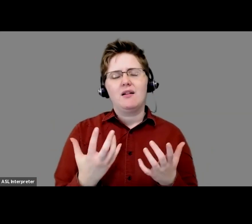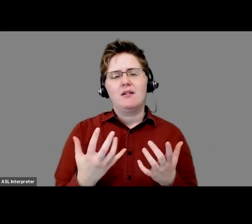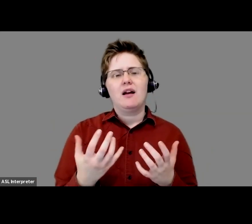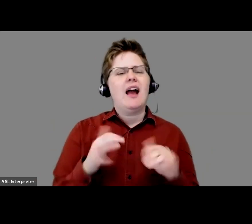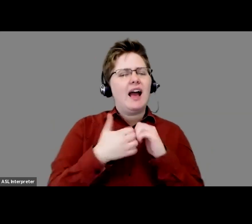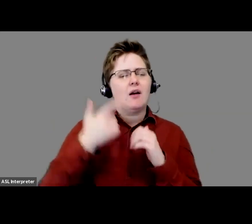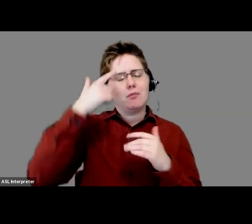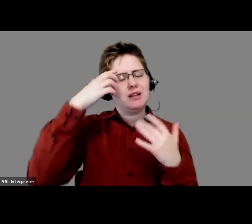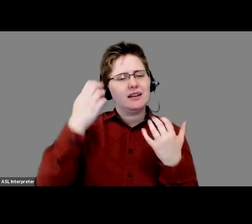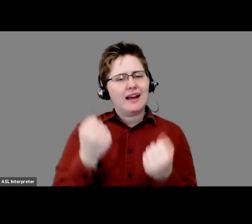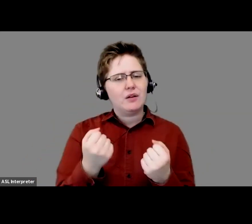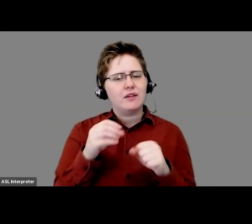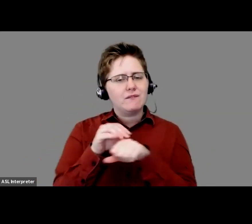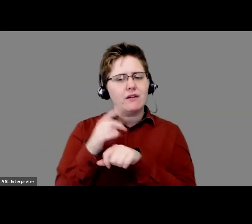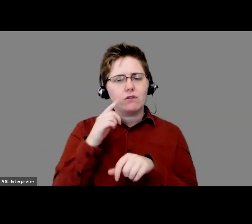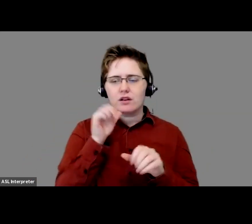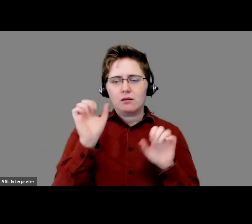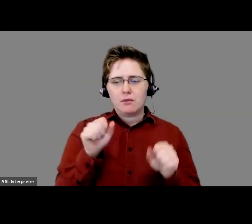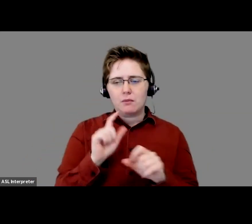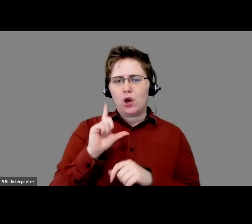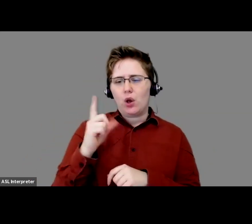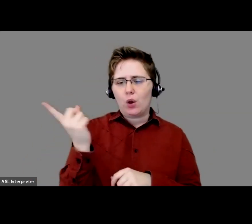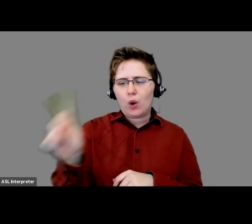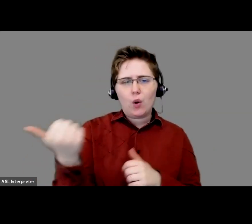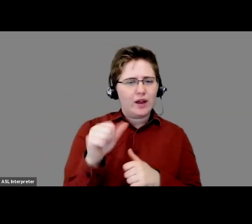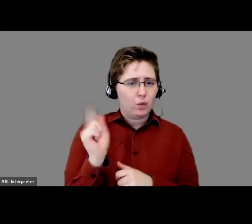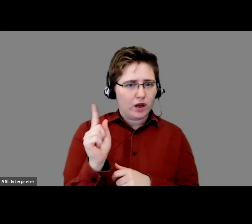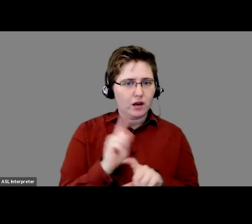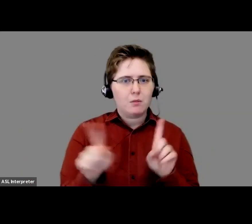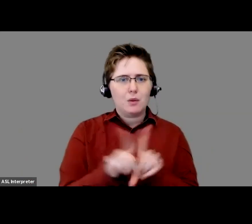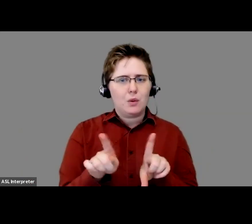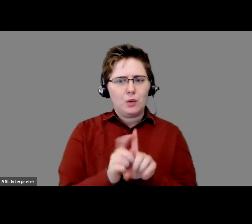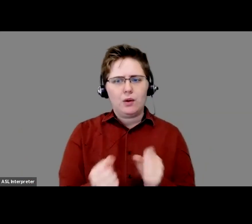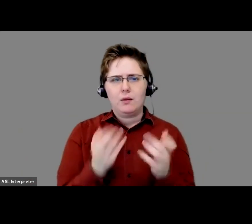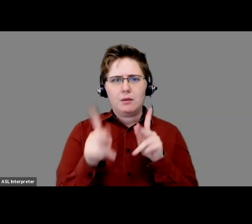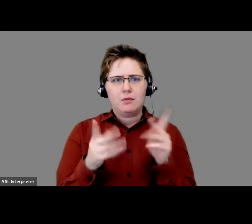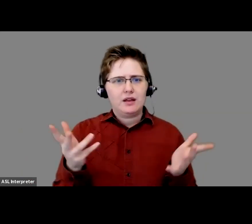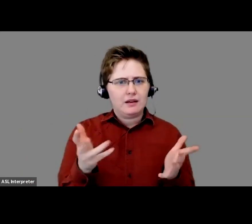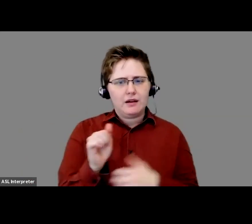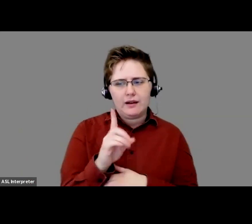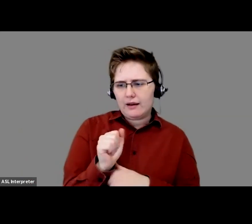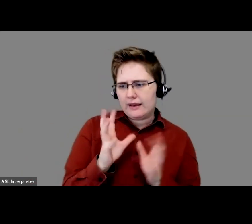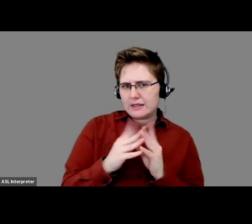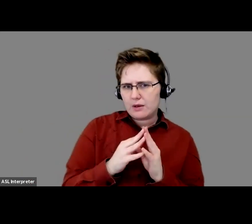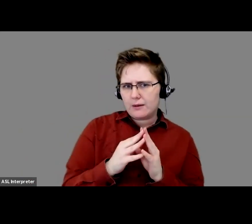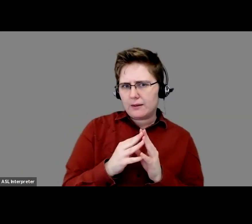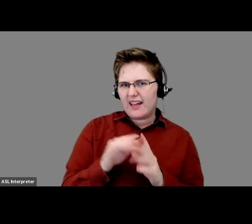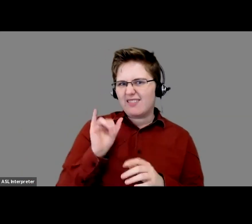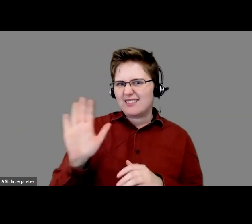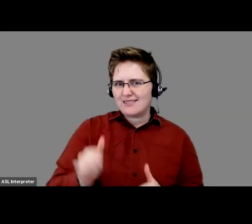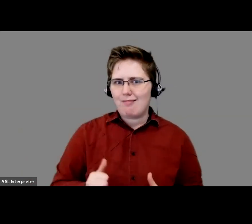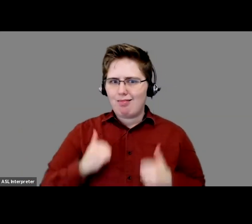health effects of not being able to go anywhere. But how many people, we're here at an ADA seminar, that's their